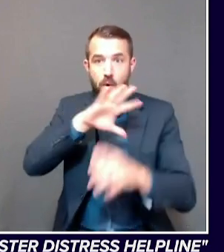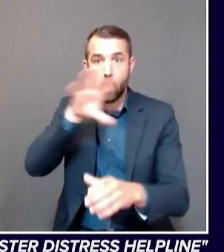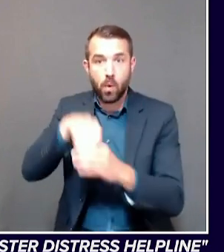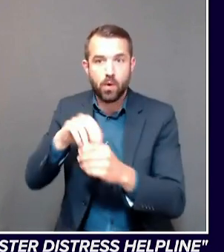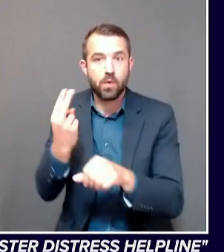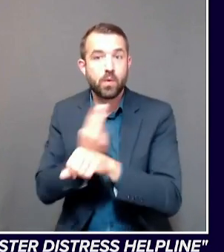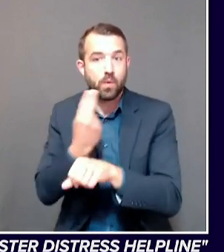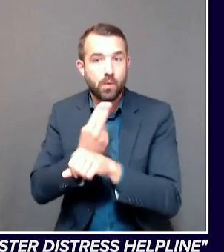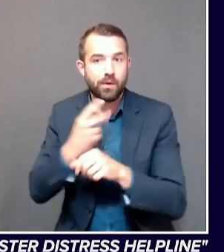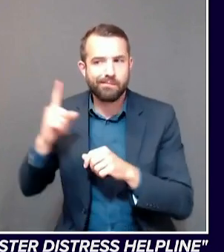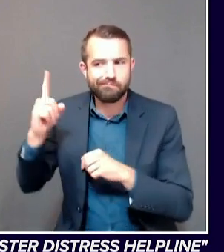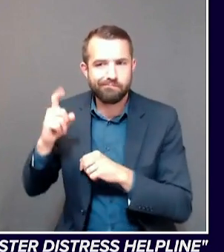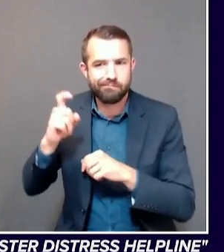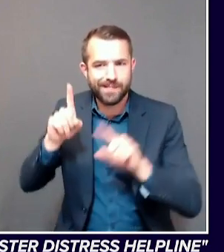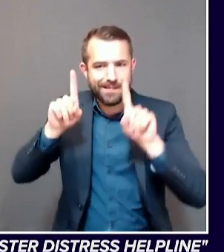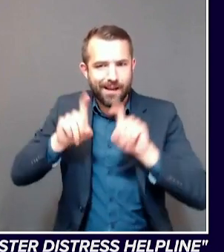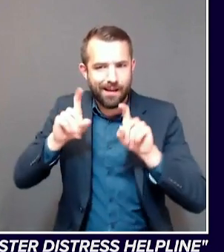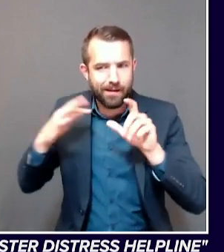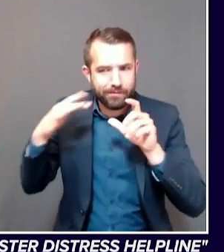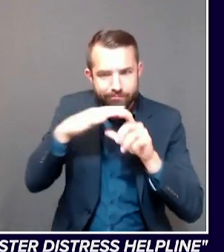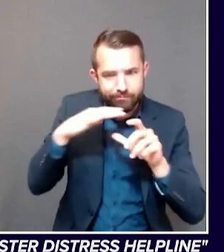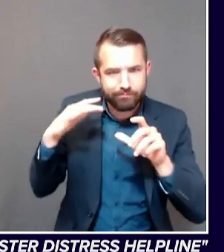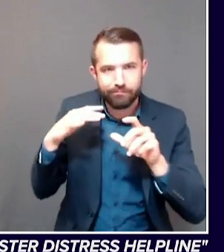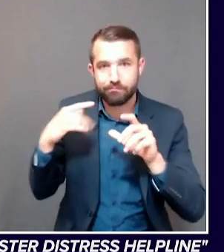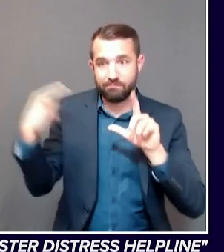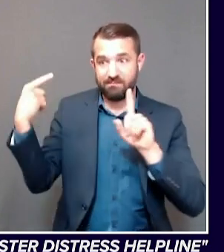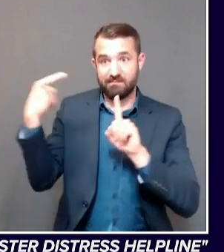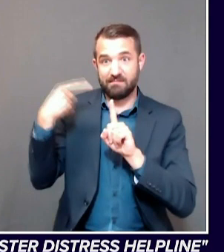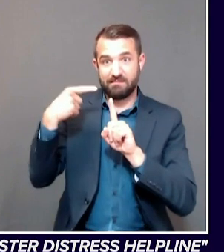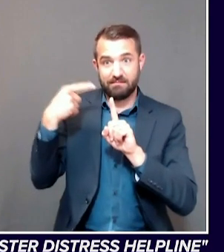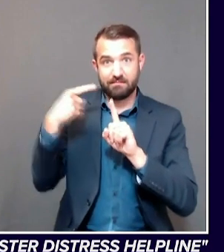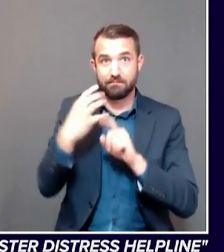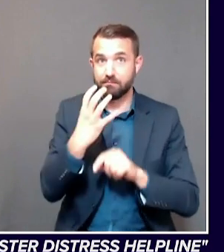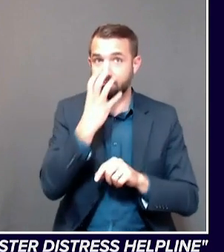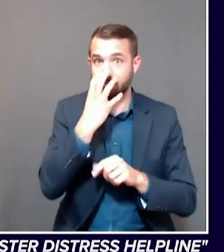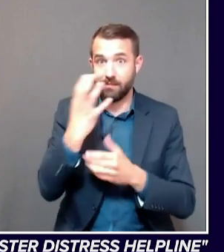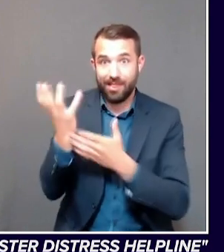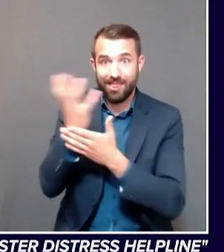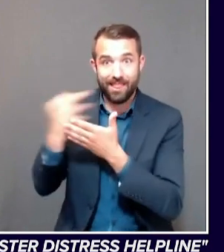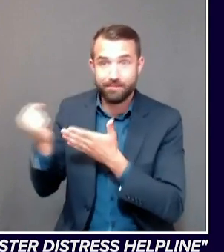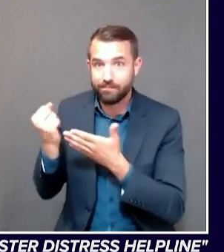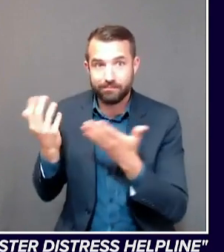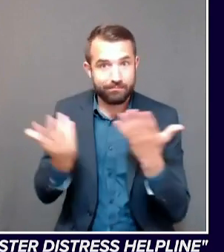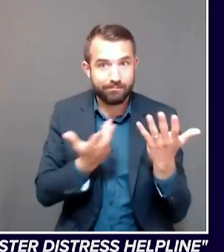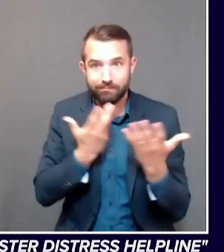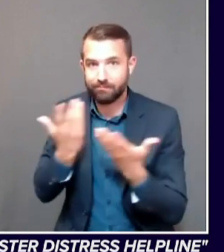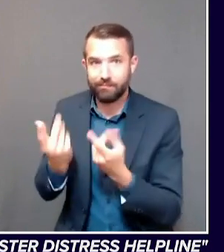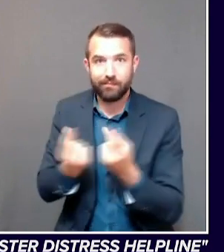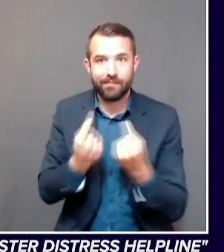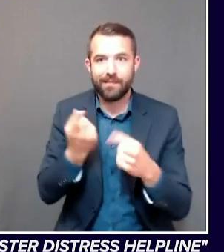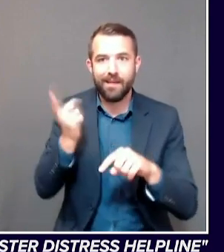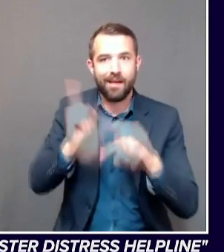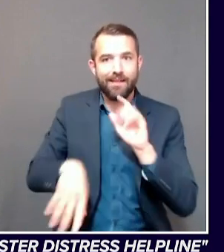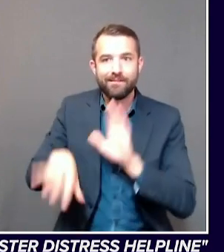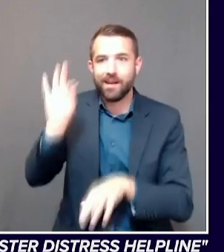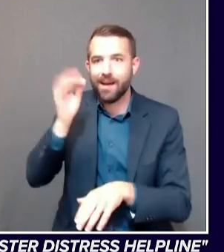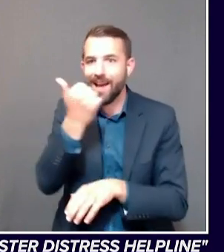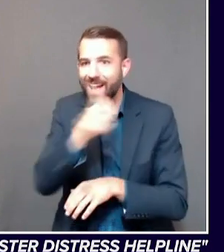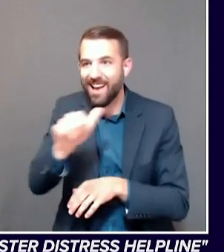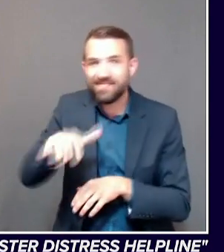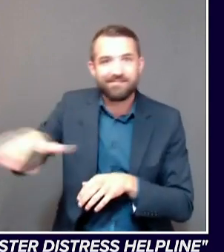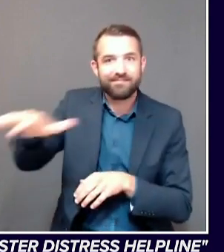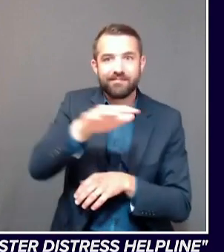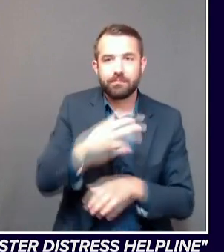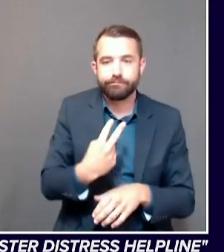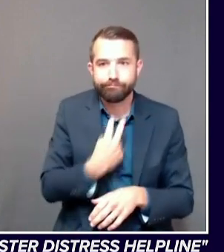to complete the fit testing process was at a premium. In fact, it was more than at a premium. It was just downright impossible to come